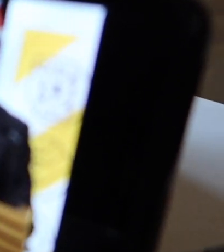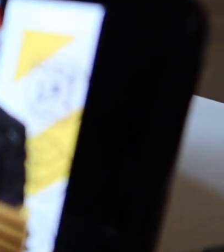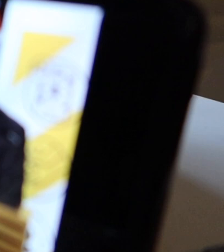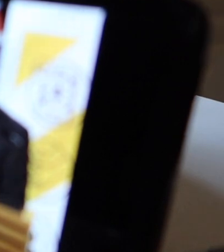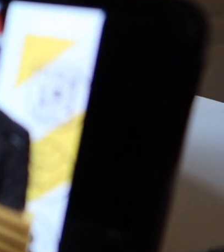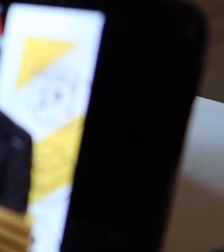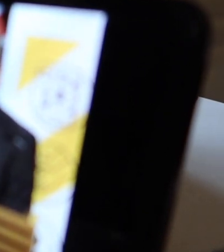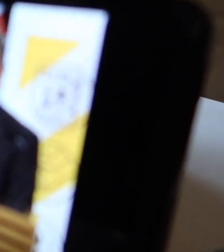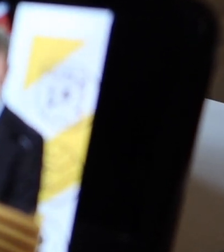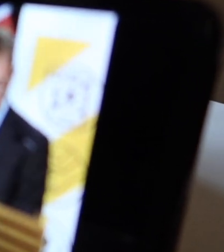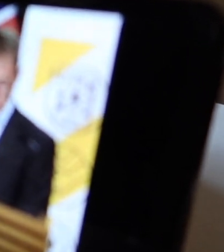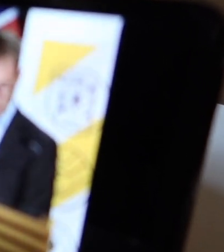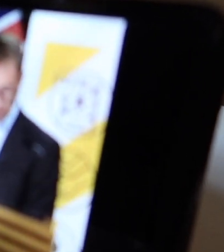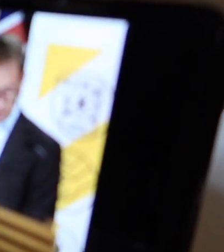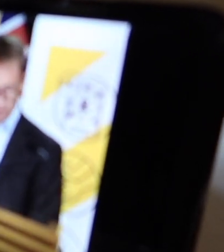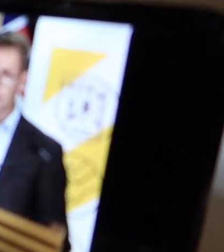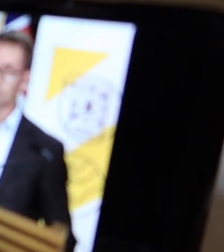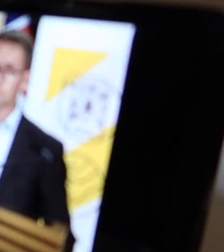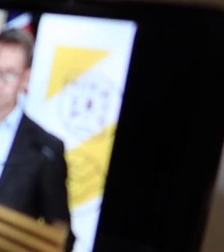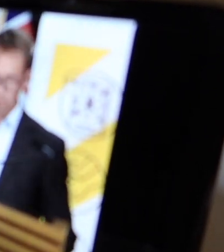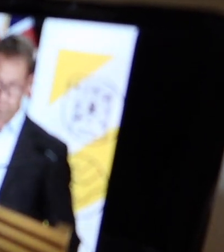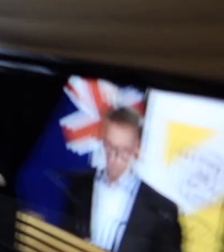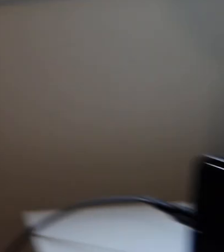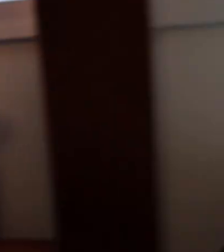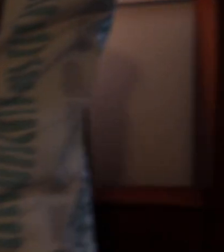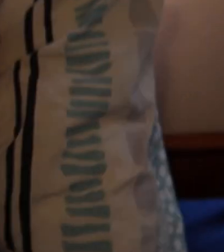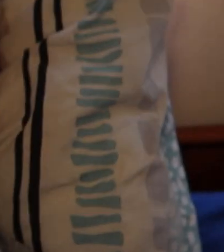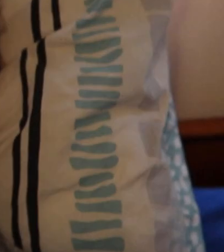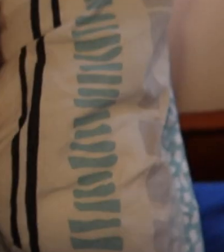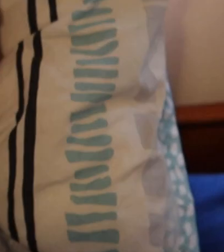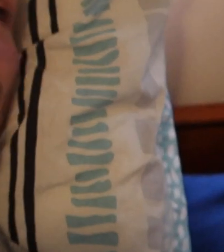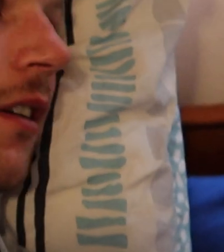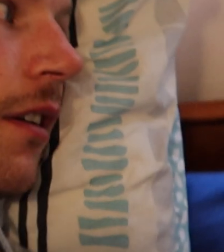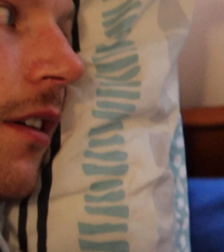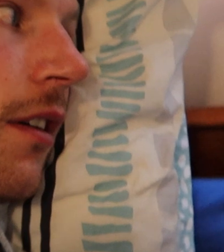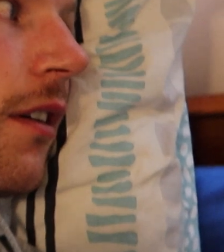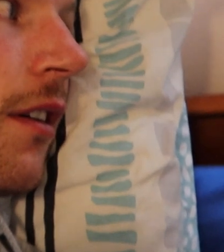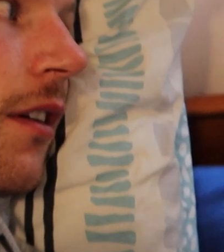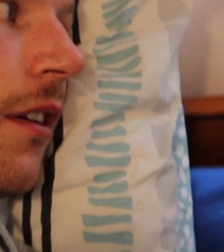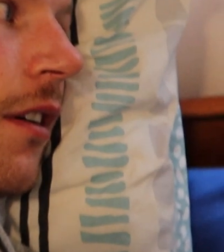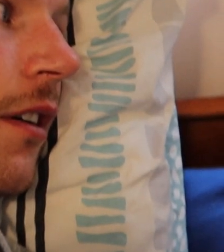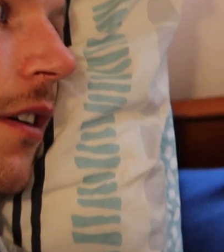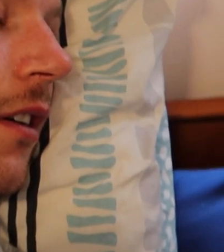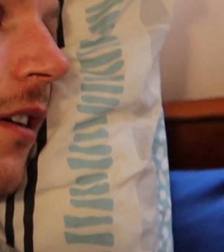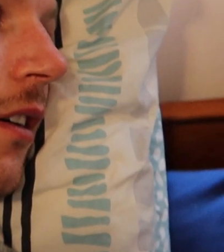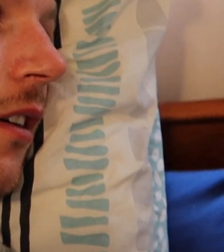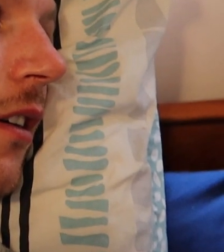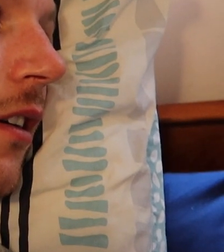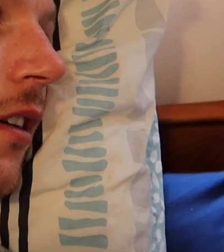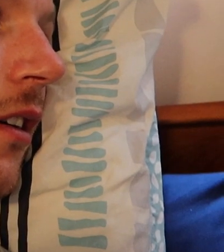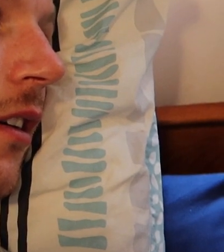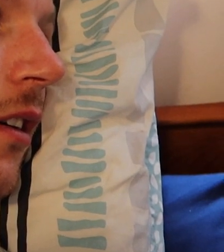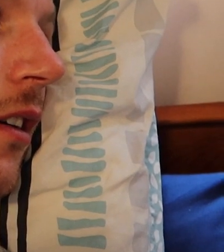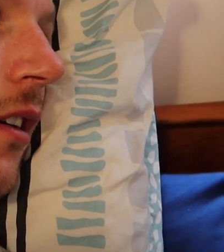we have indicated, and that has been happening this afternoon. Finally, just to close with a message now, speaking to the rest of